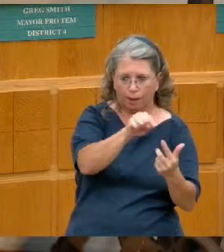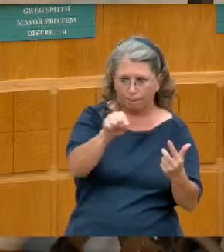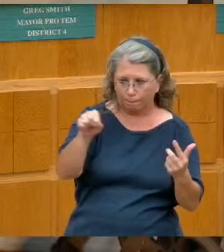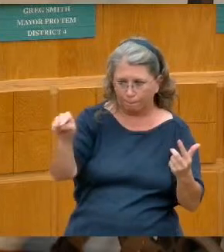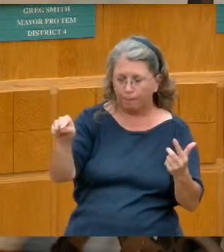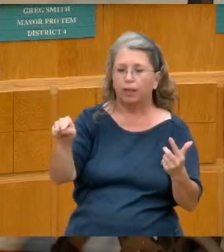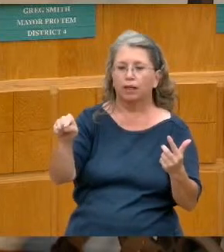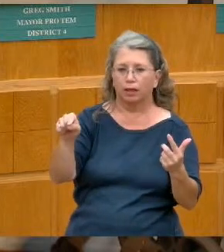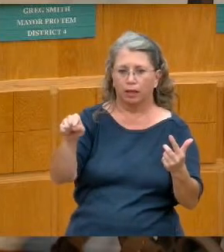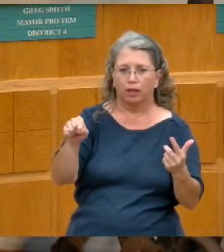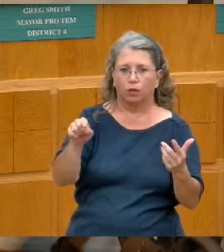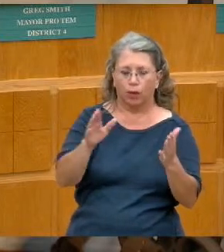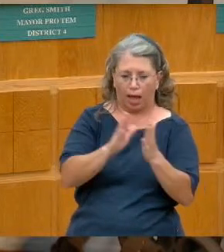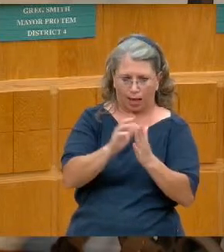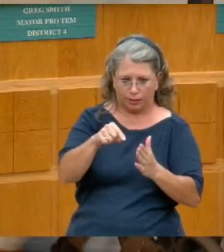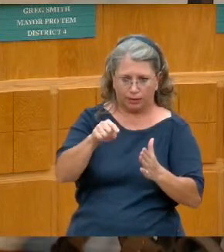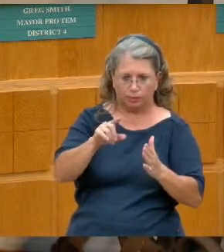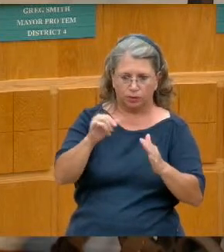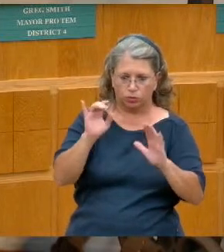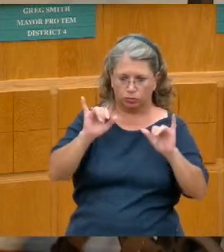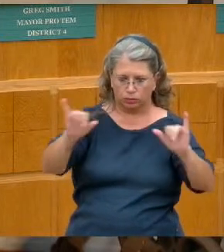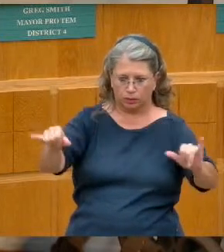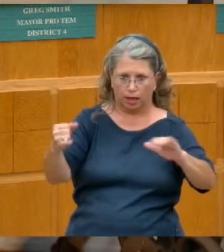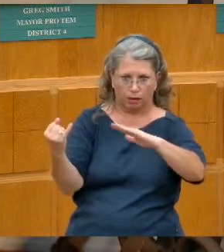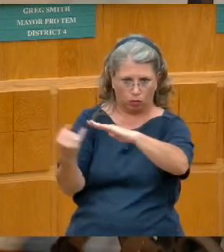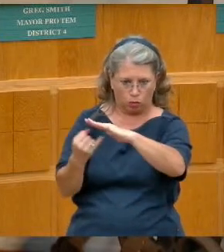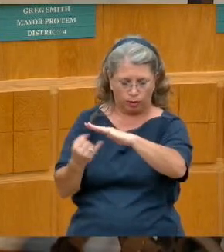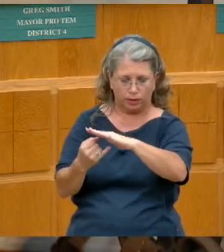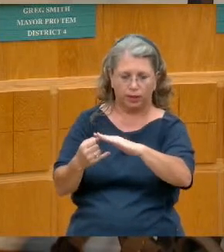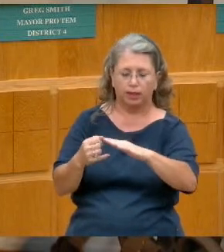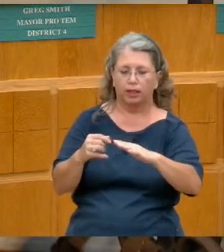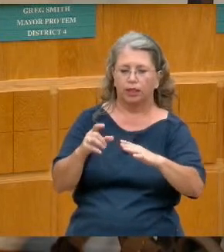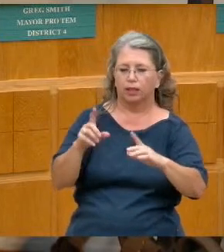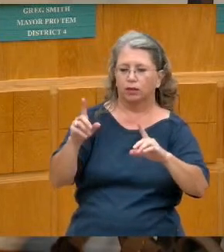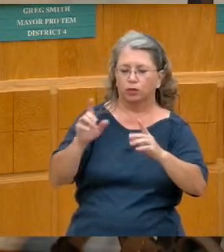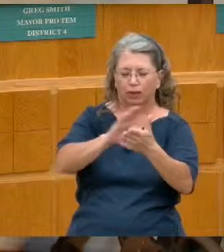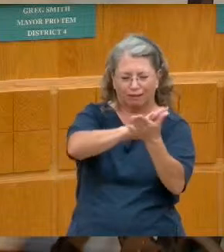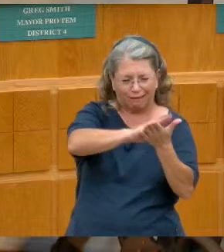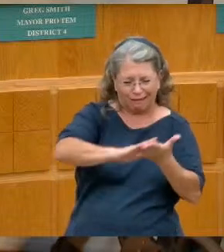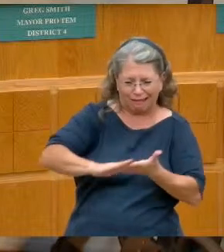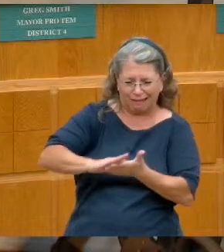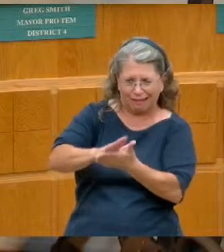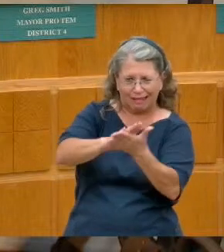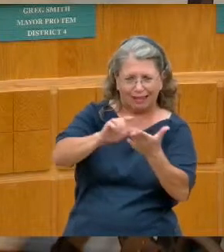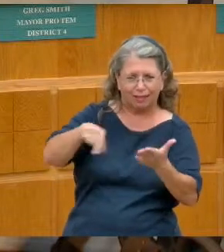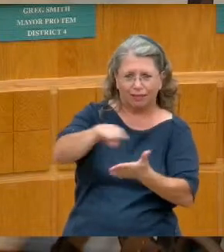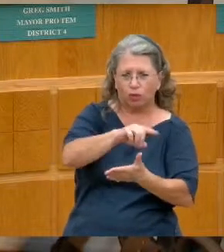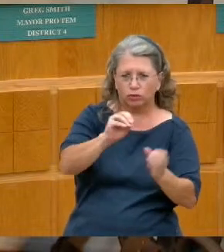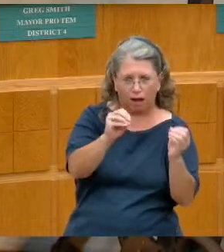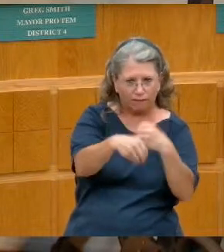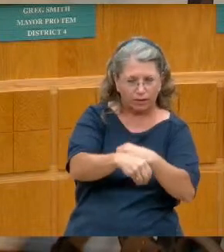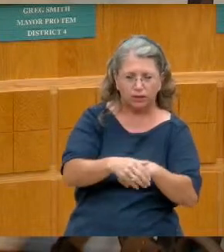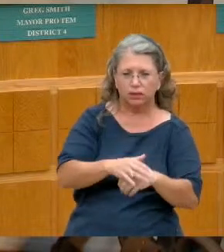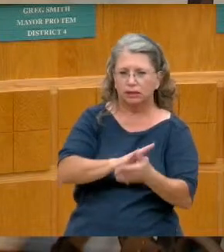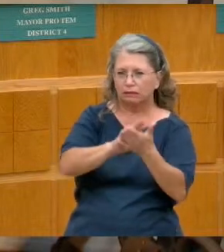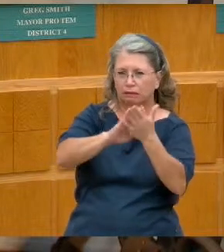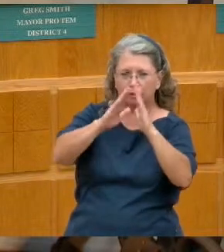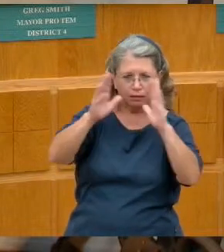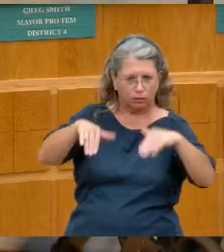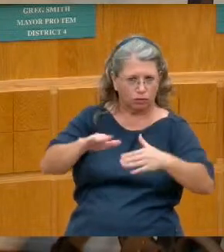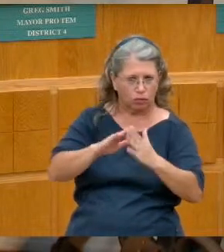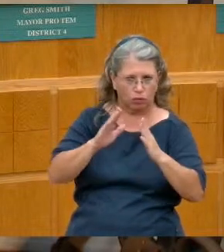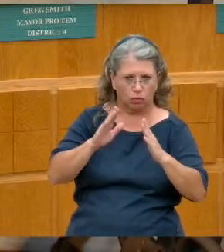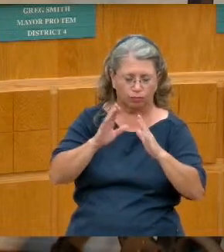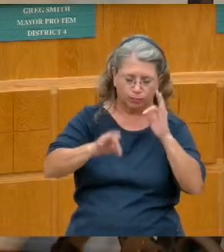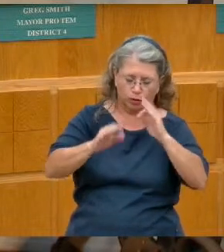been disinfected, and we have been able to maintain a safe courthouse. In addition, we had a